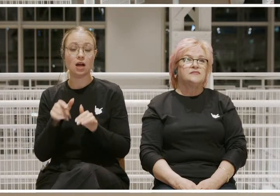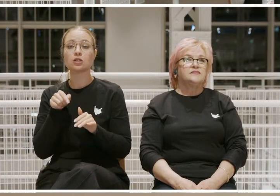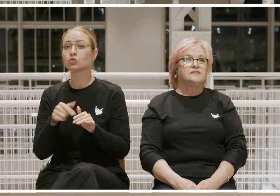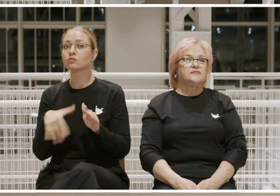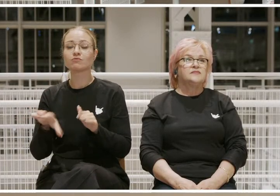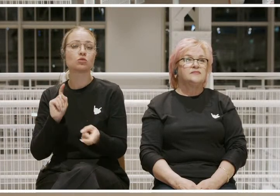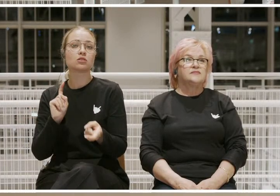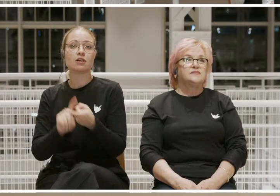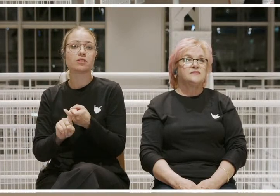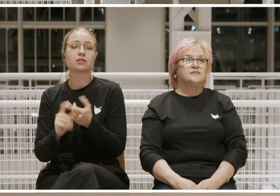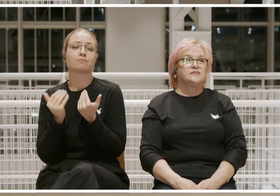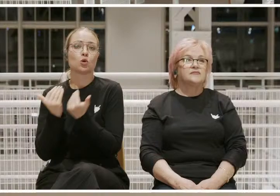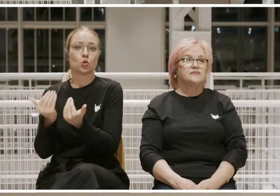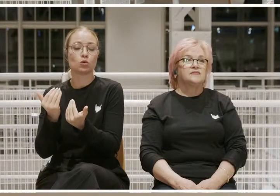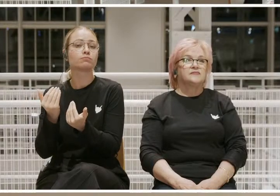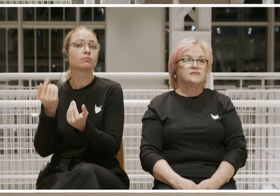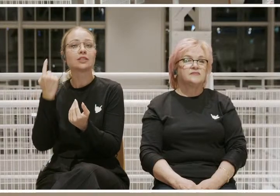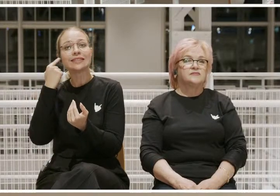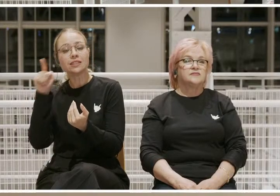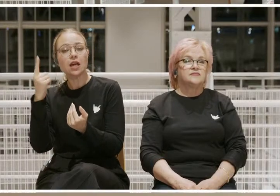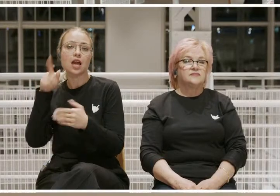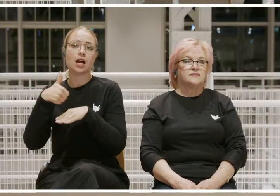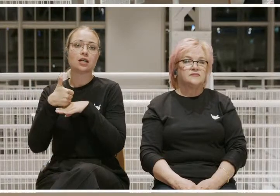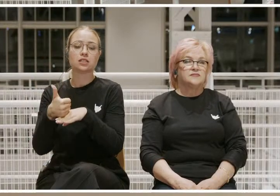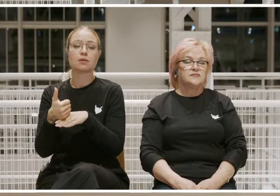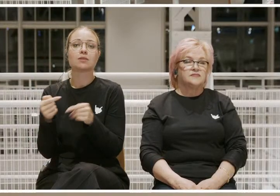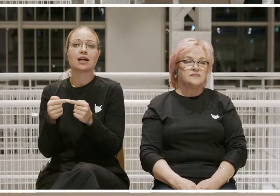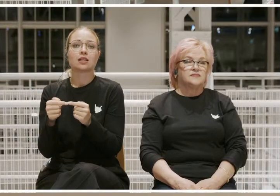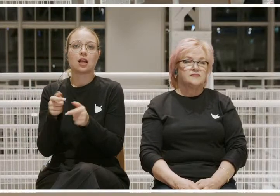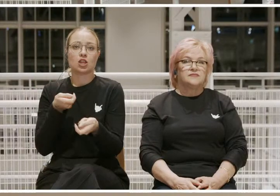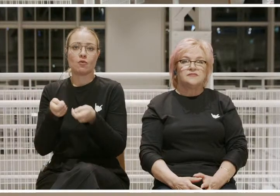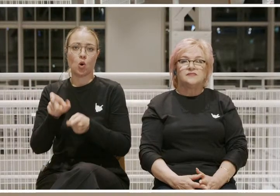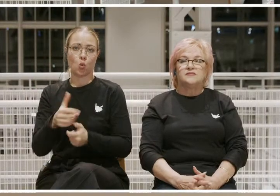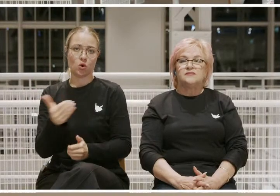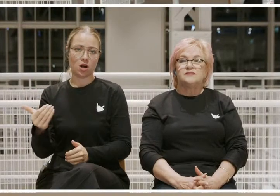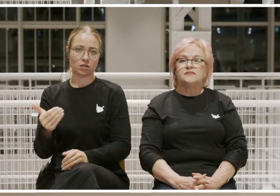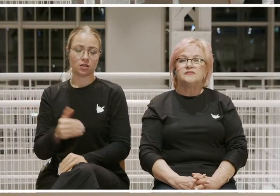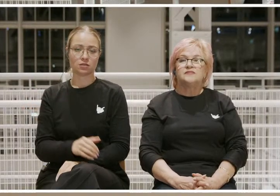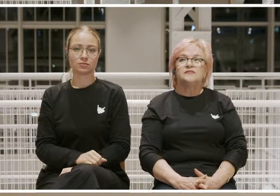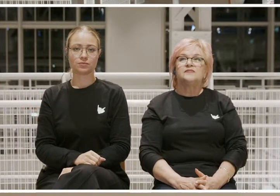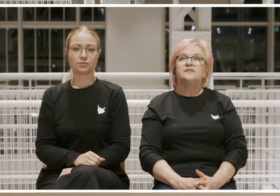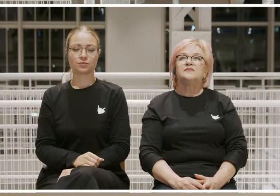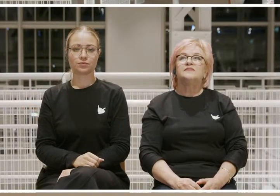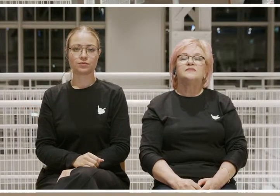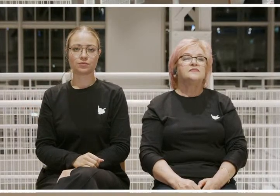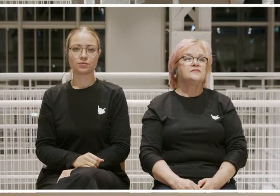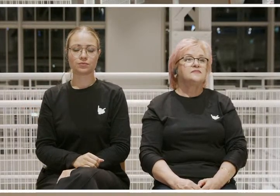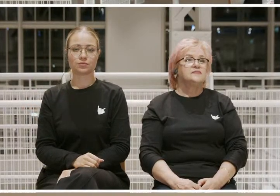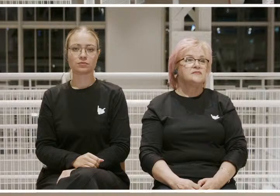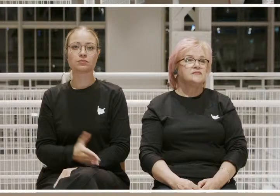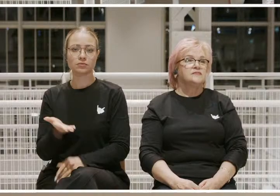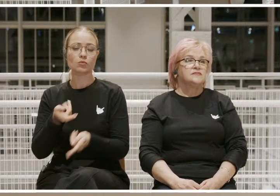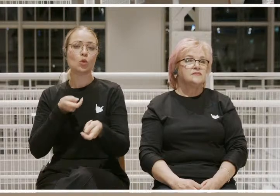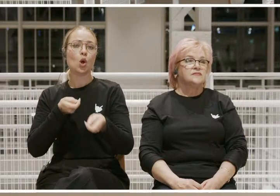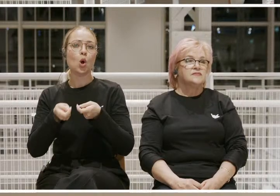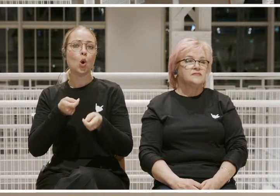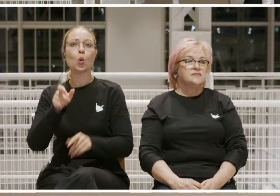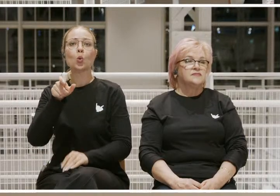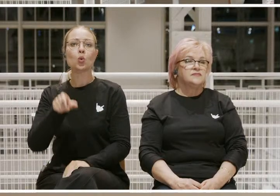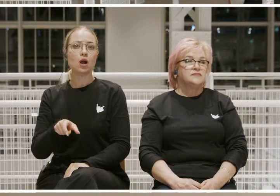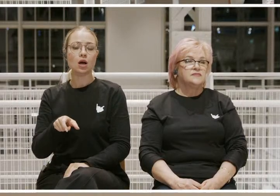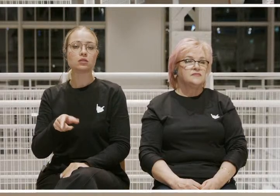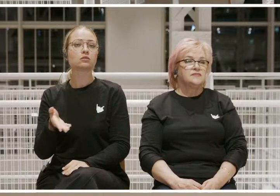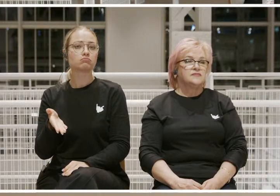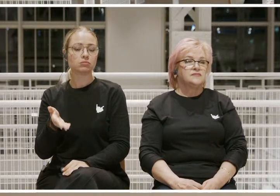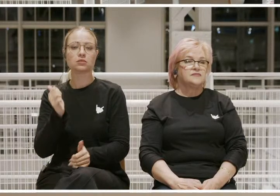the curator of that specific edition, because the curator of each edition, you know,